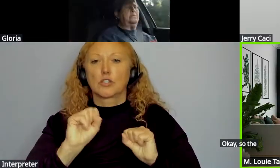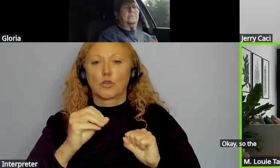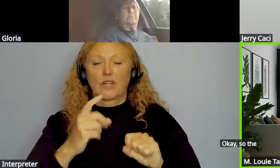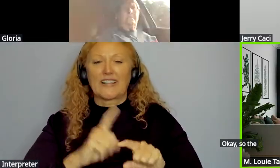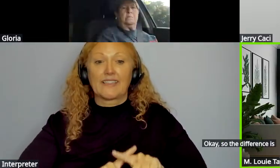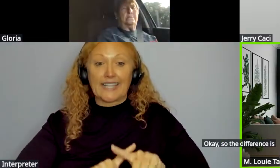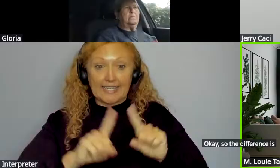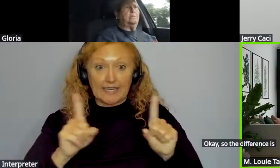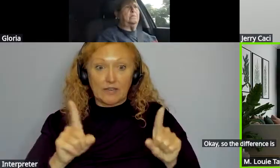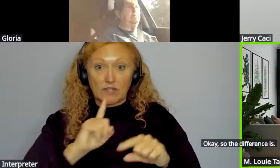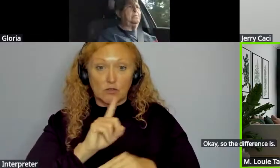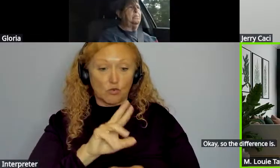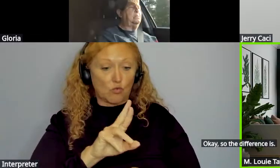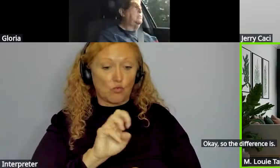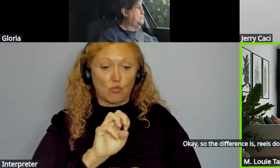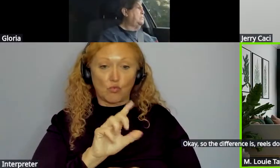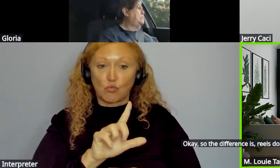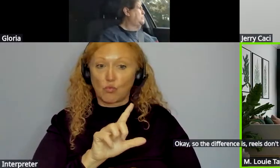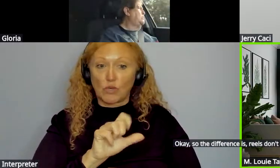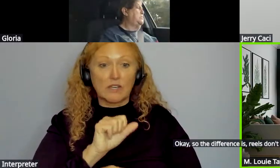is reels don't go away.